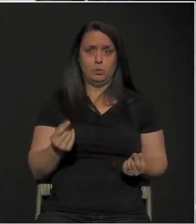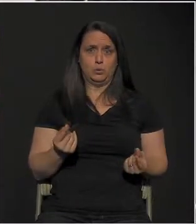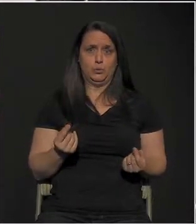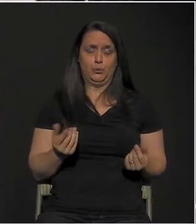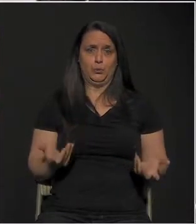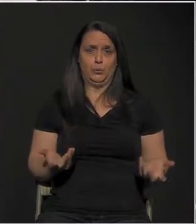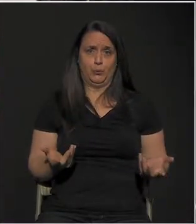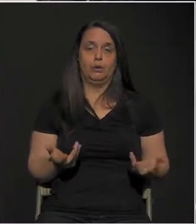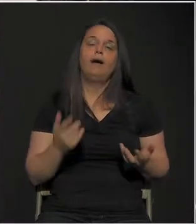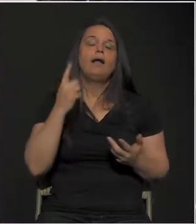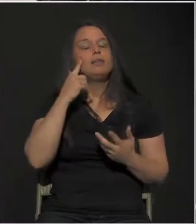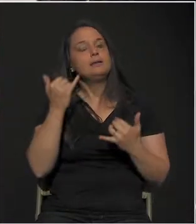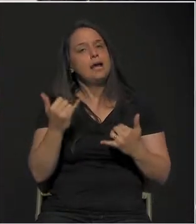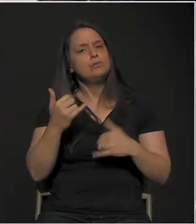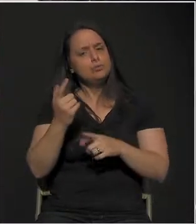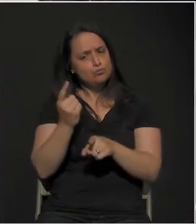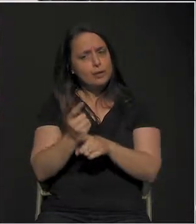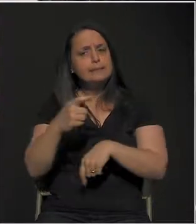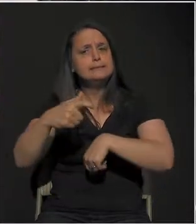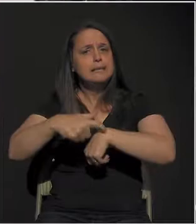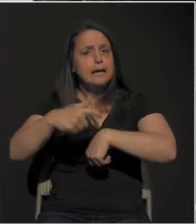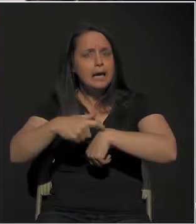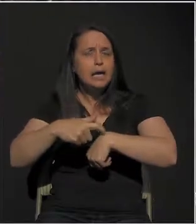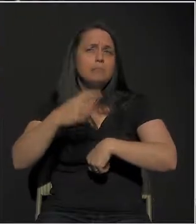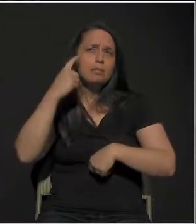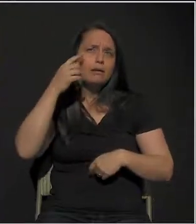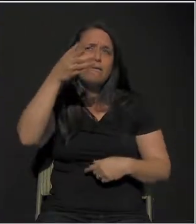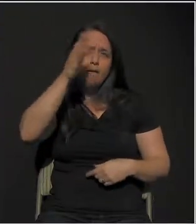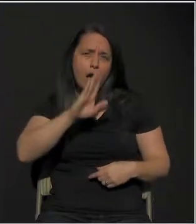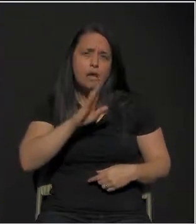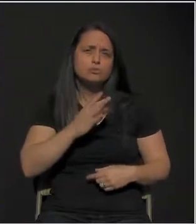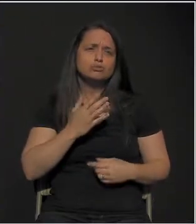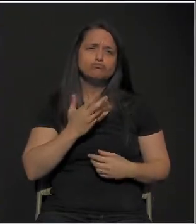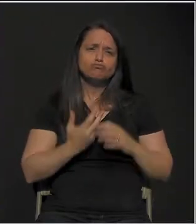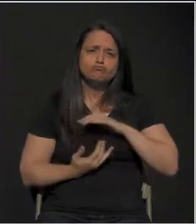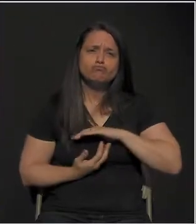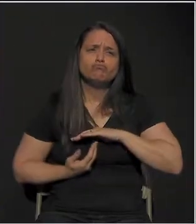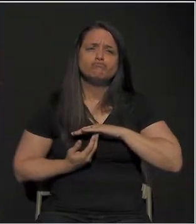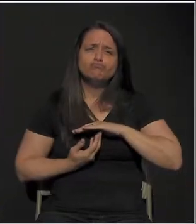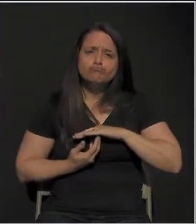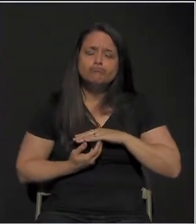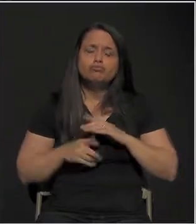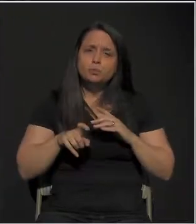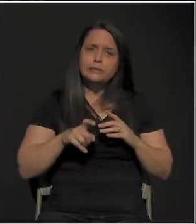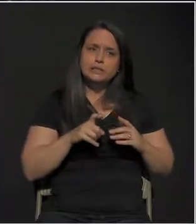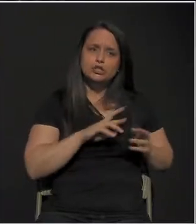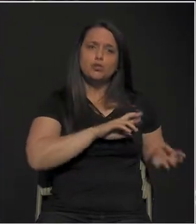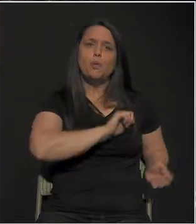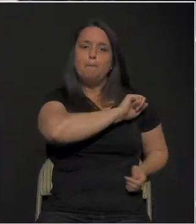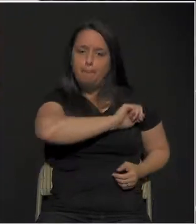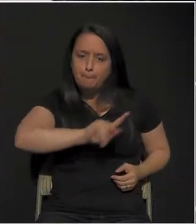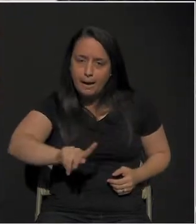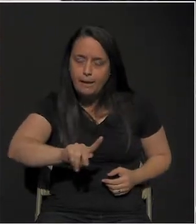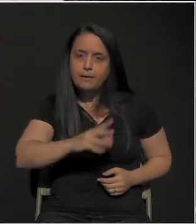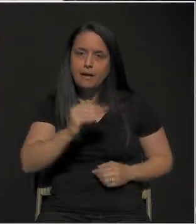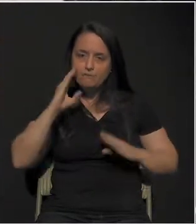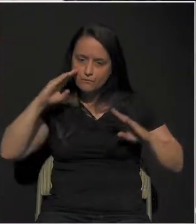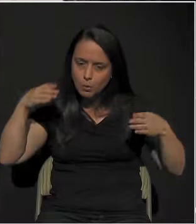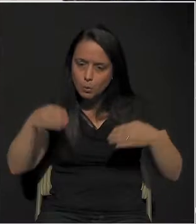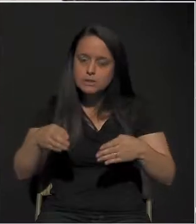right time, or at least I feel God was stirring it in my heart. We need to return, and we need to just focus for a minute,